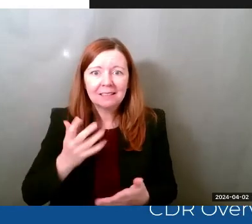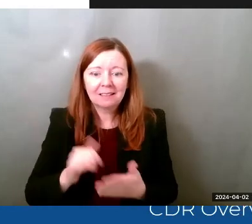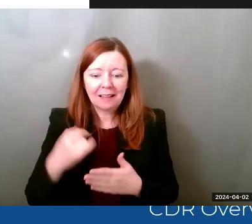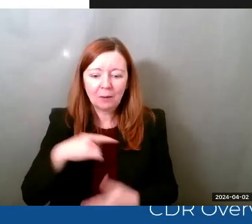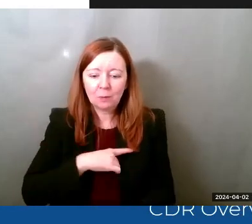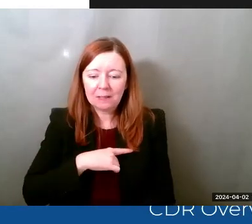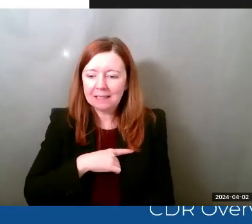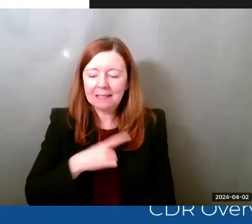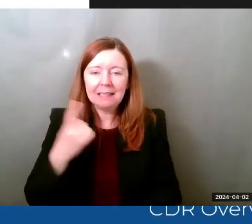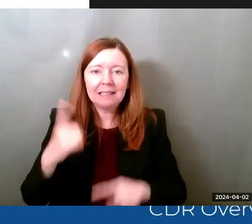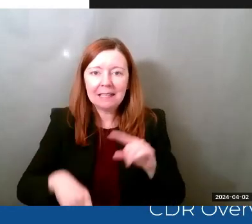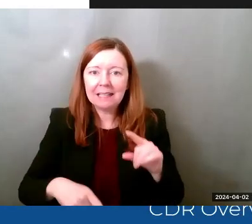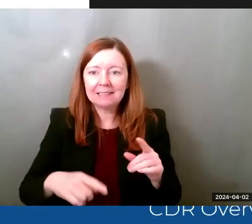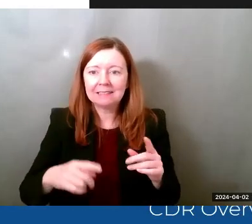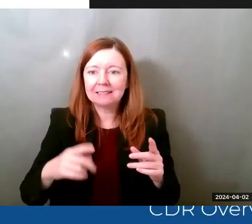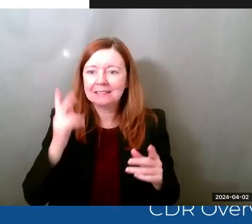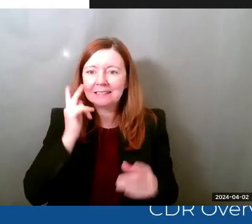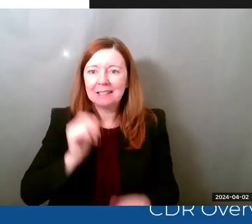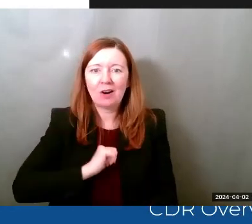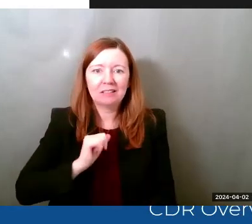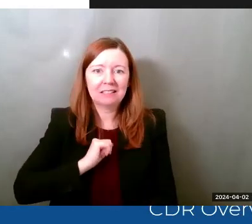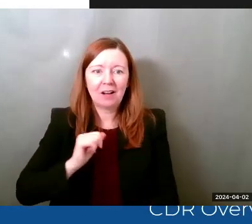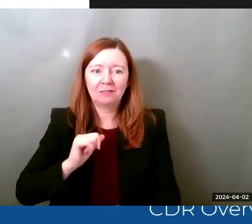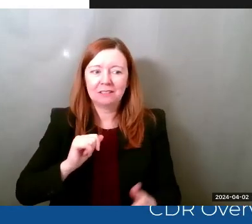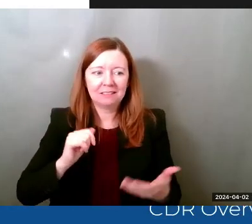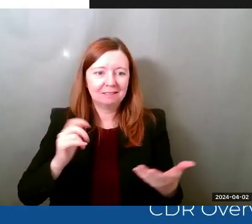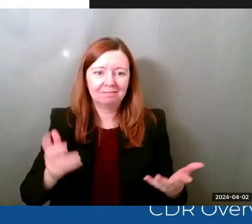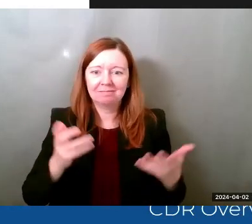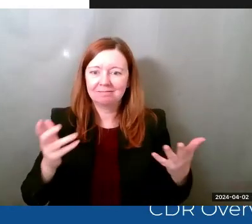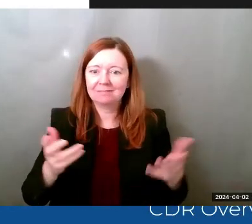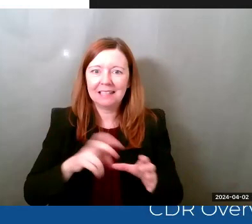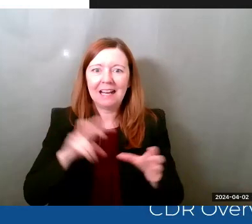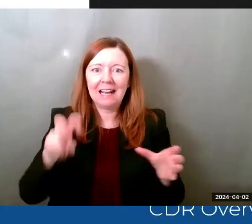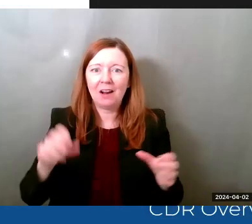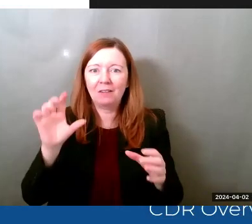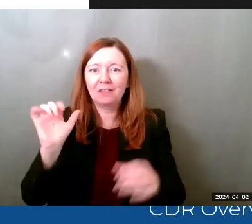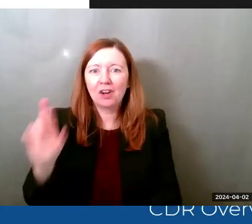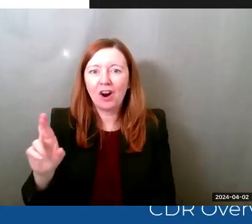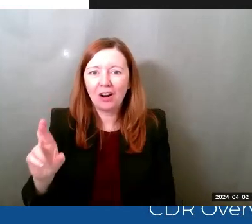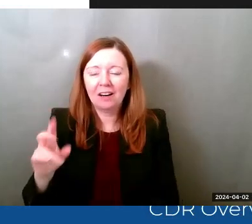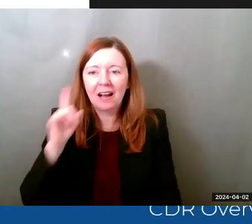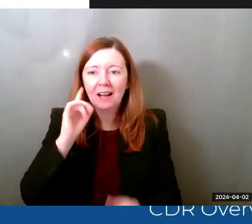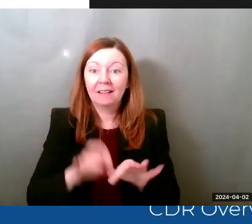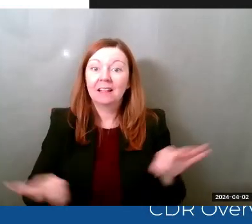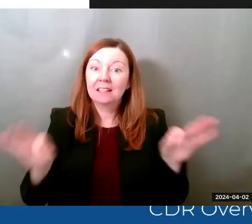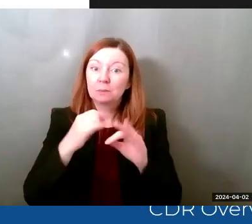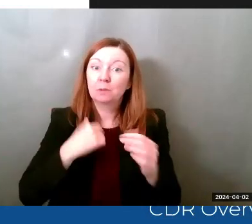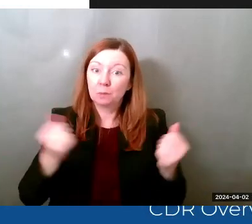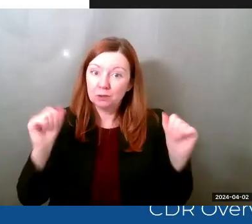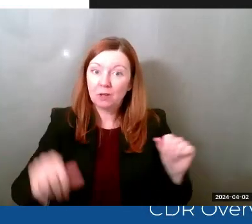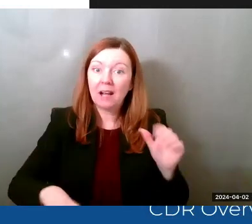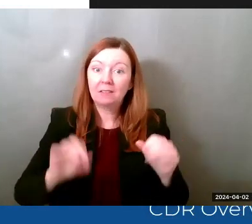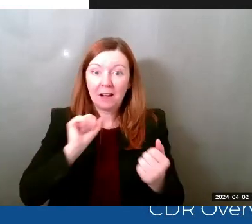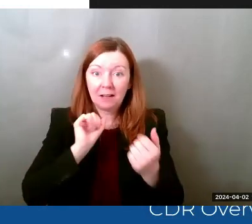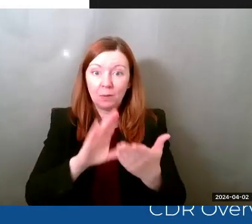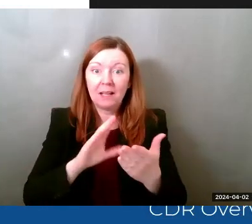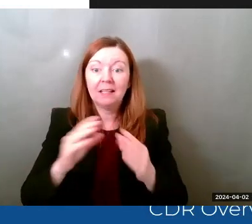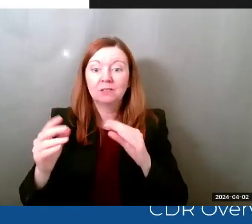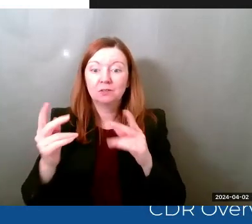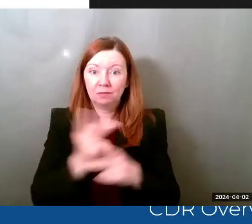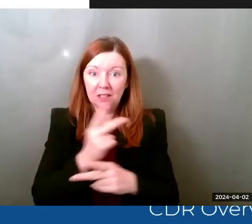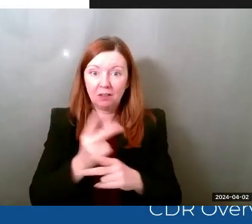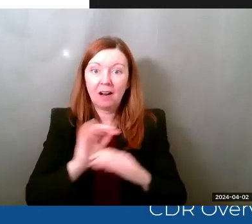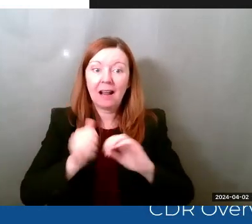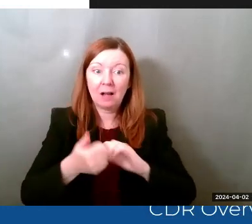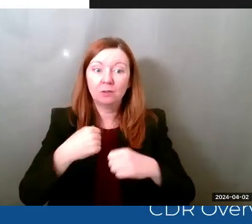we just can't see ourselves getting out of our car. And I think it's important that we try to find ways to figure out